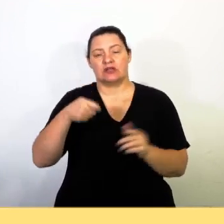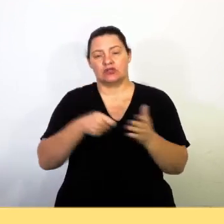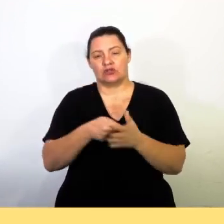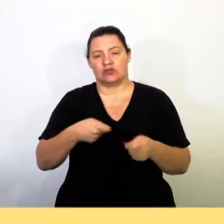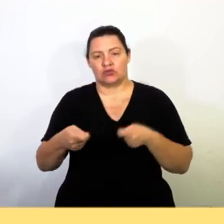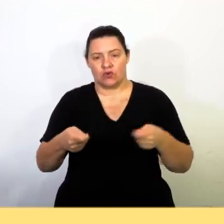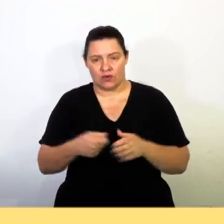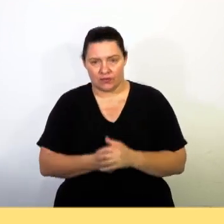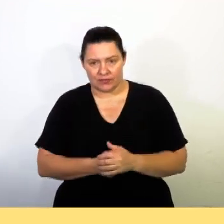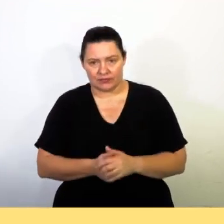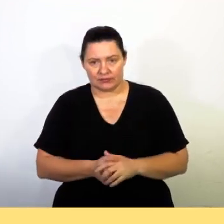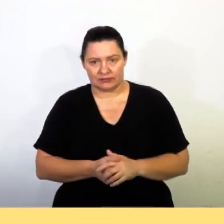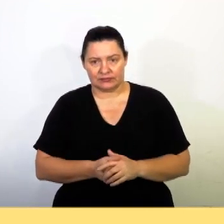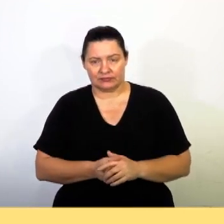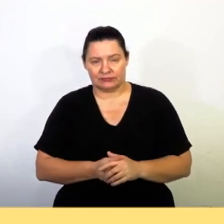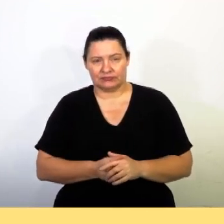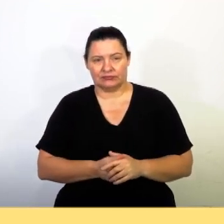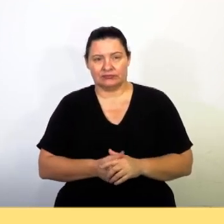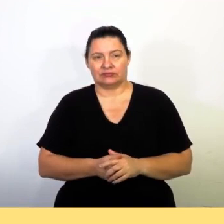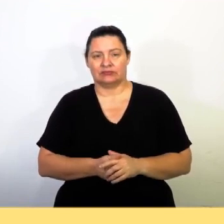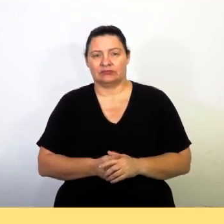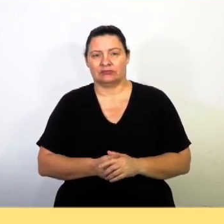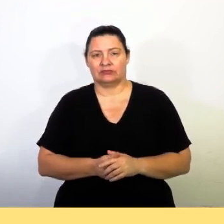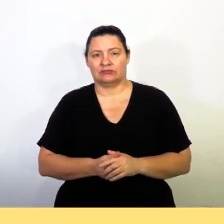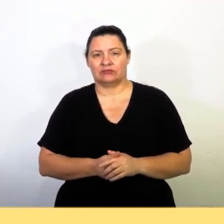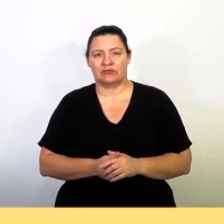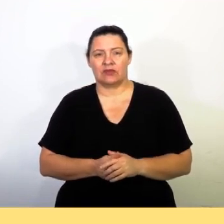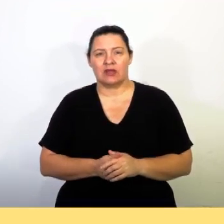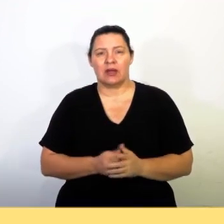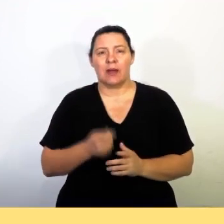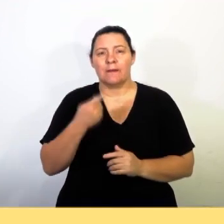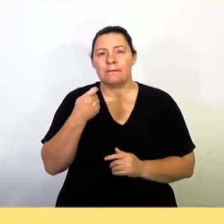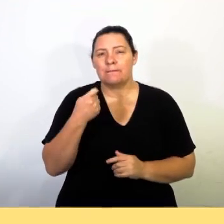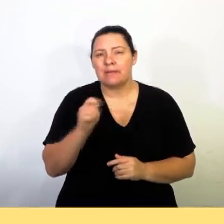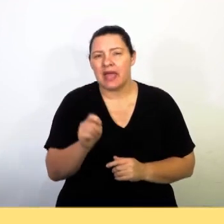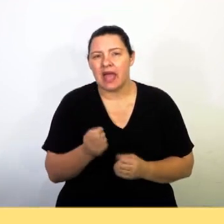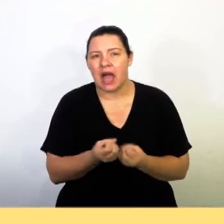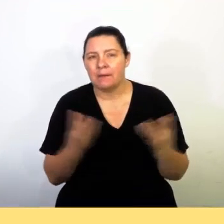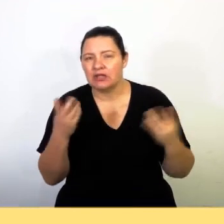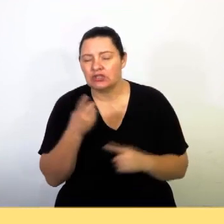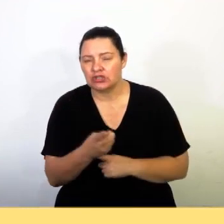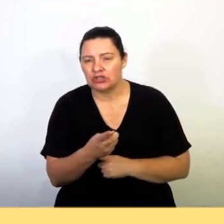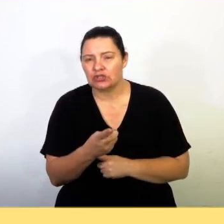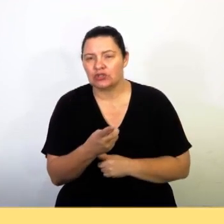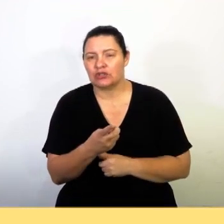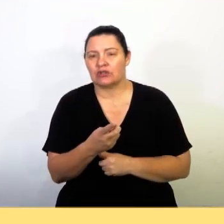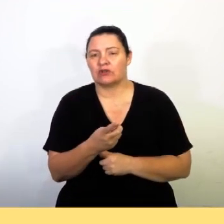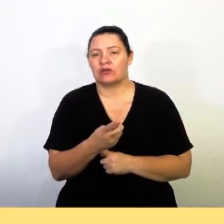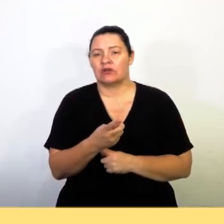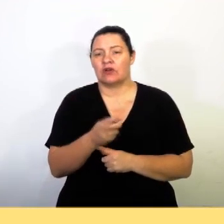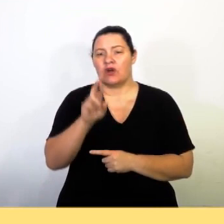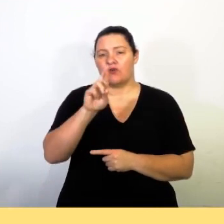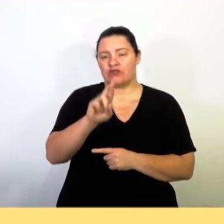say Velapi store. So we paid Velapi store here. And how much did we pay?